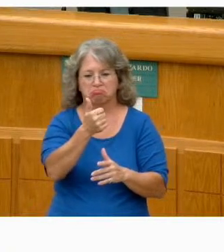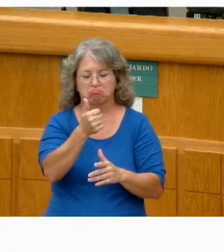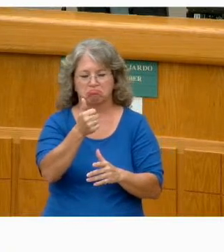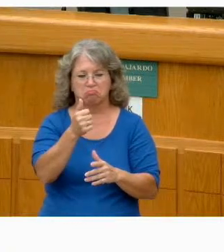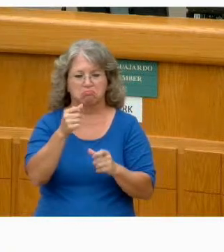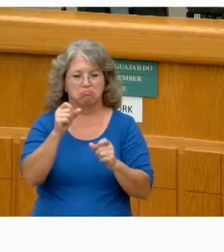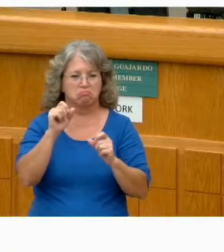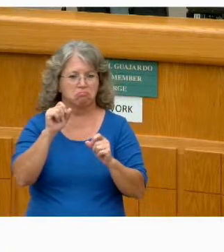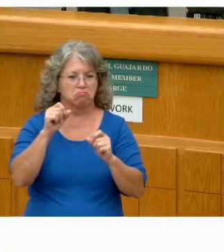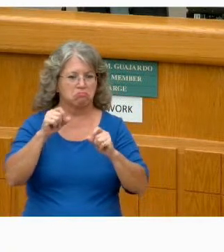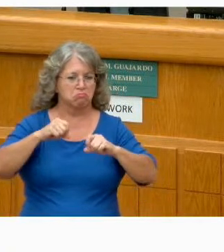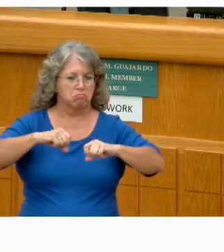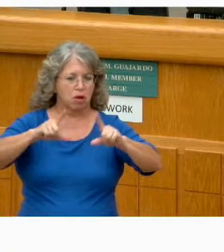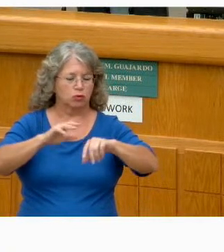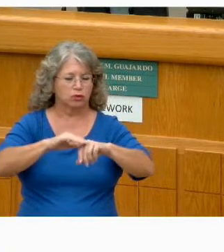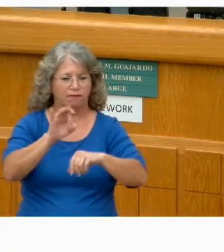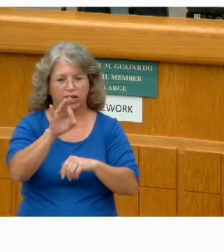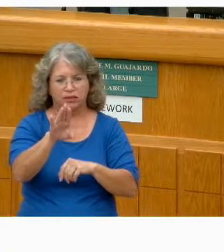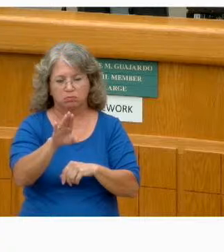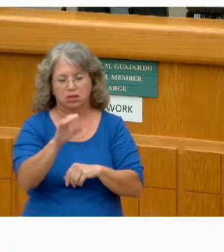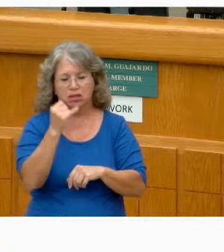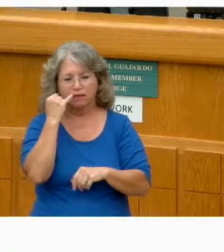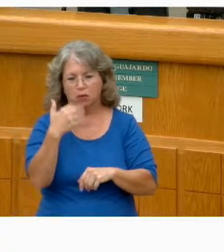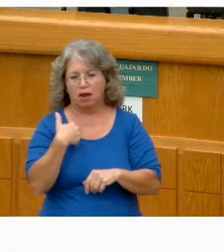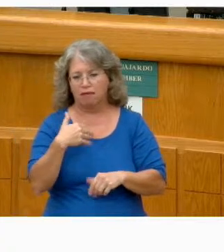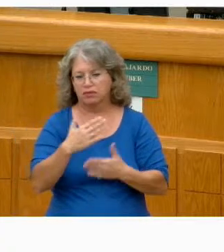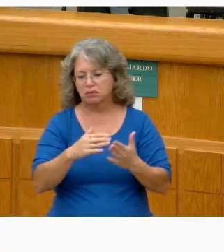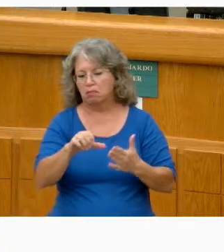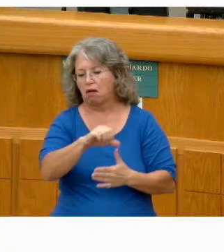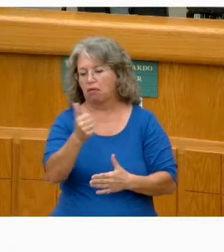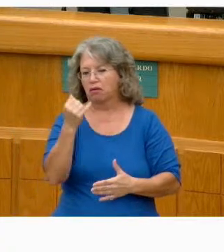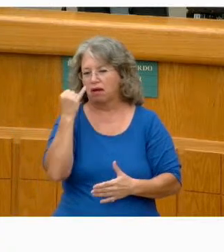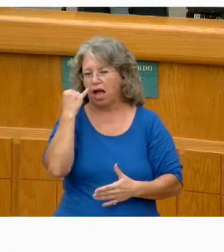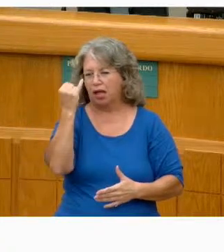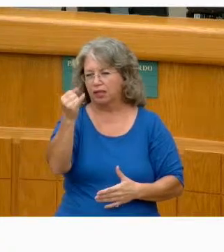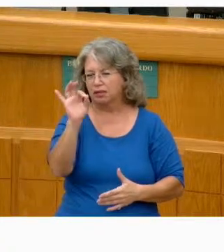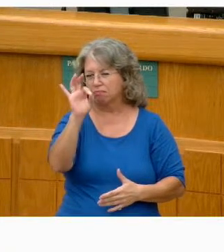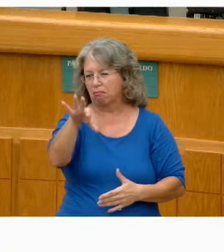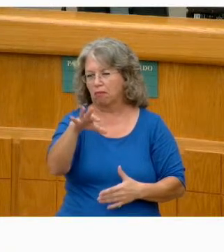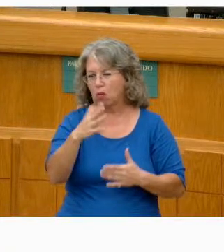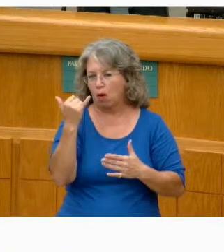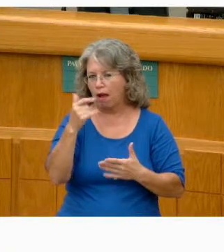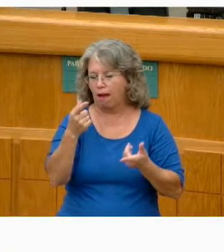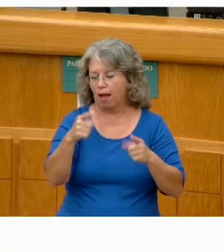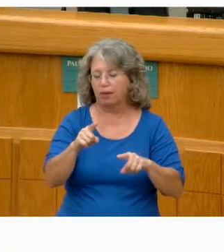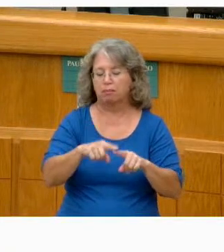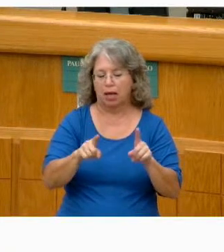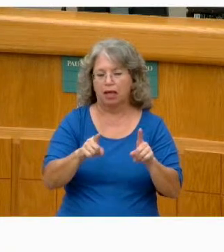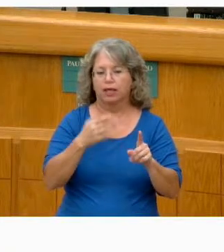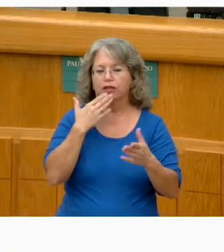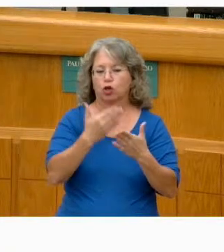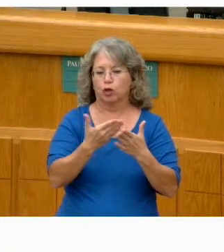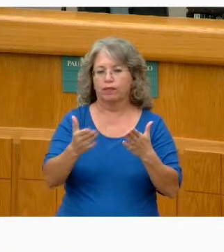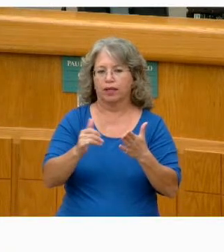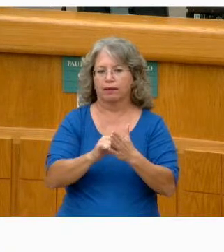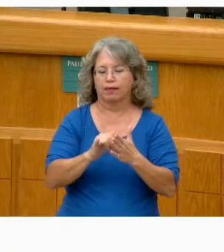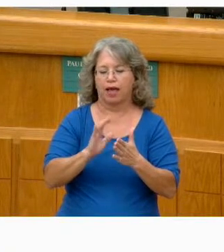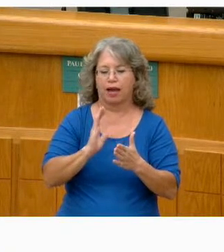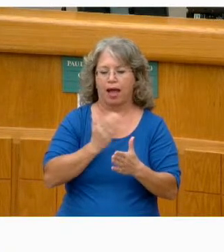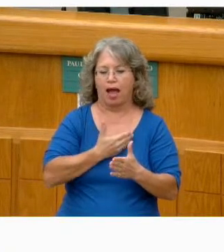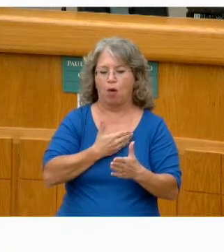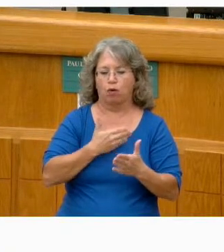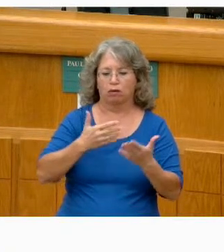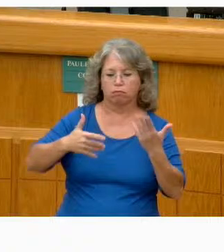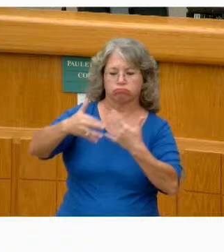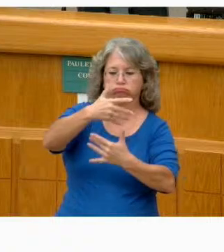if you have other ideas, and we'll be sure to pour over all of them for why this is going down, but it's good that that's going down. It means